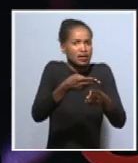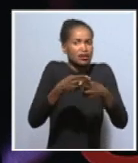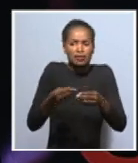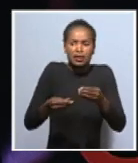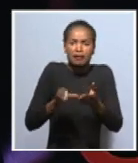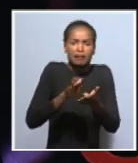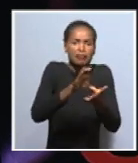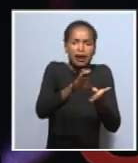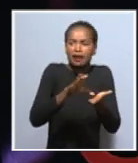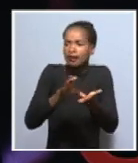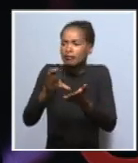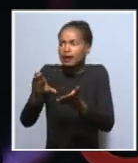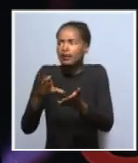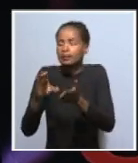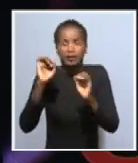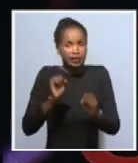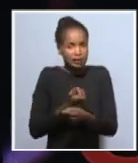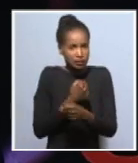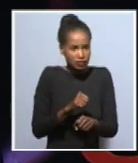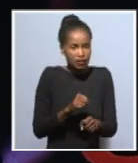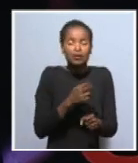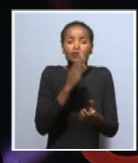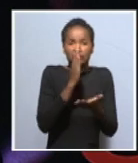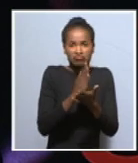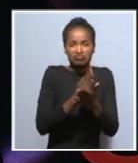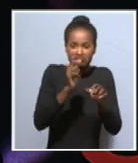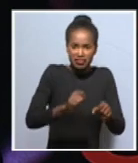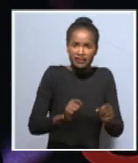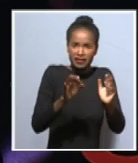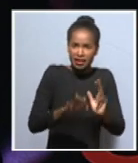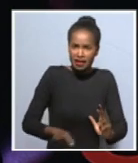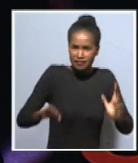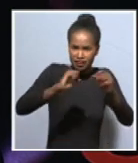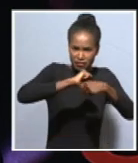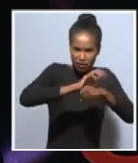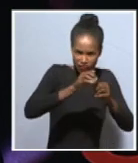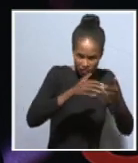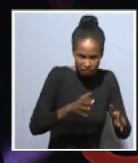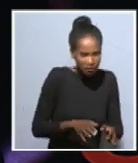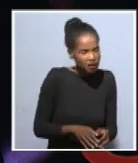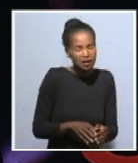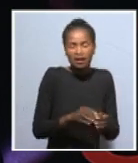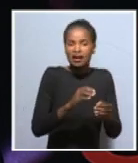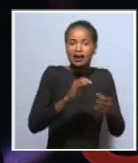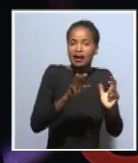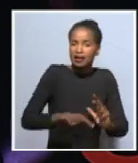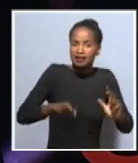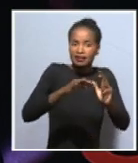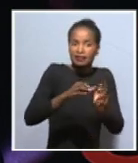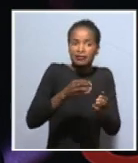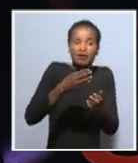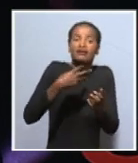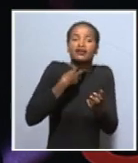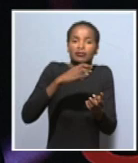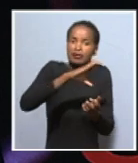basically, in short, the impact that COVID is having currently on the sector as well as on the bank. And